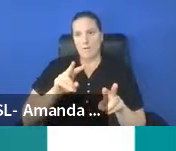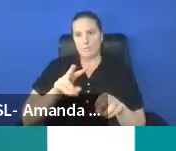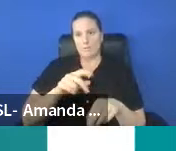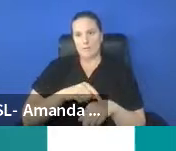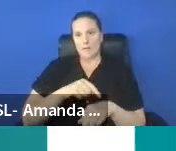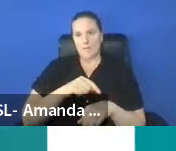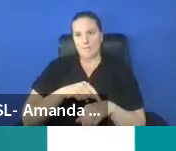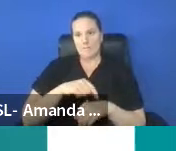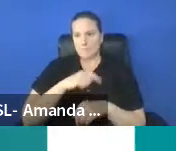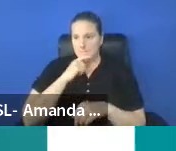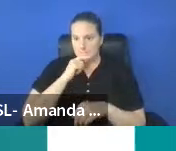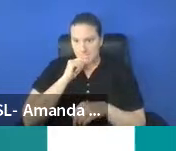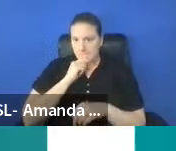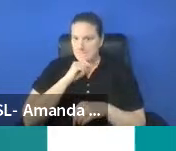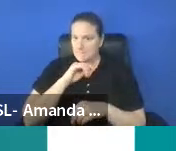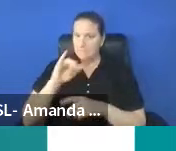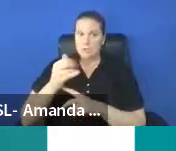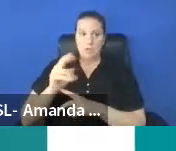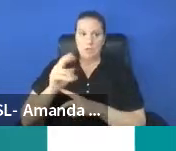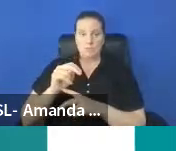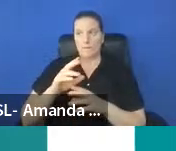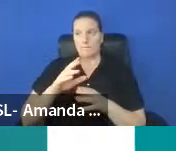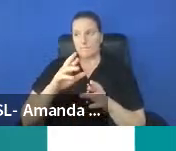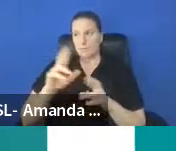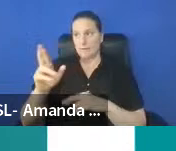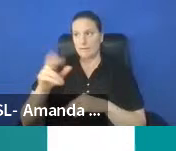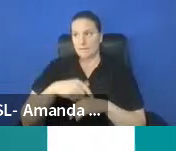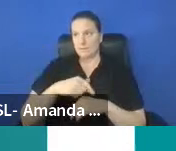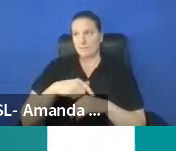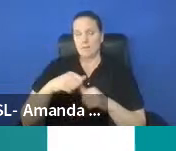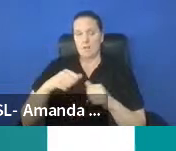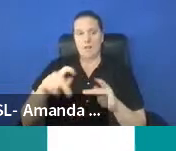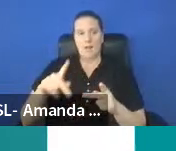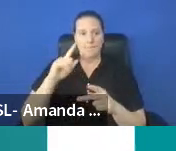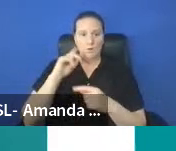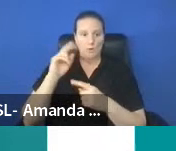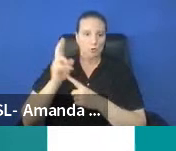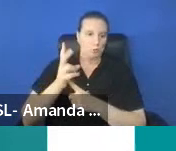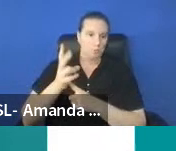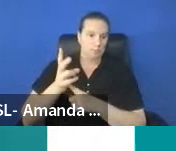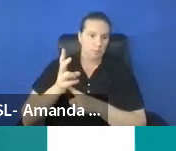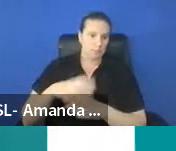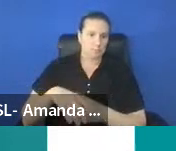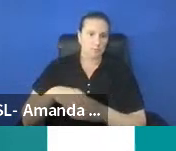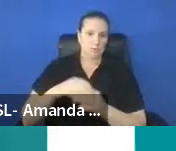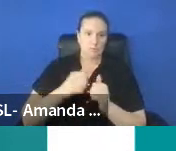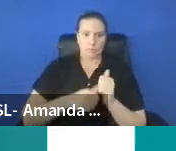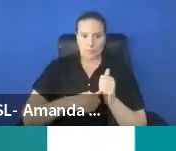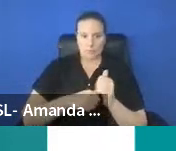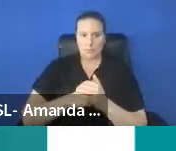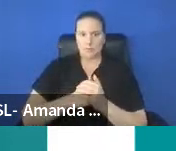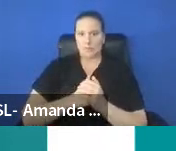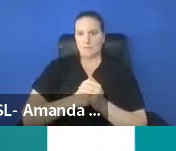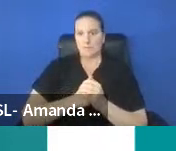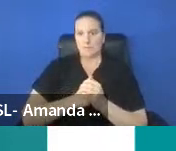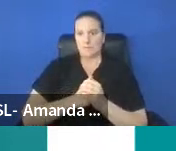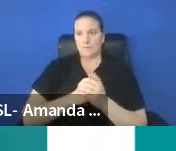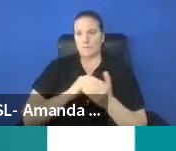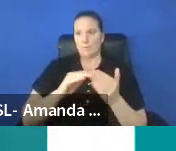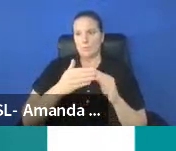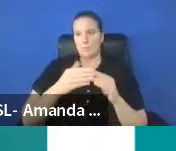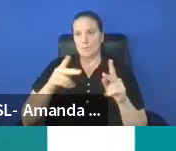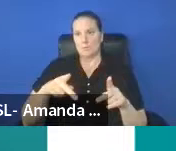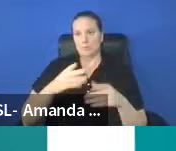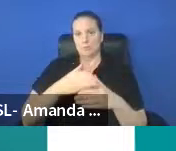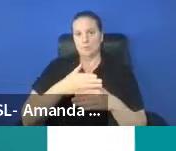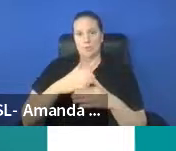So Jason, I think you'll have a clock ready. We will allow for 2 minutes per community member to